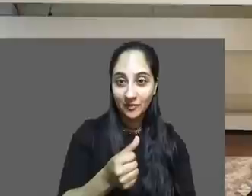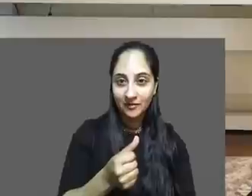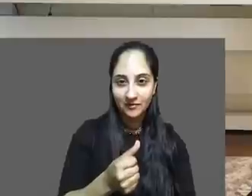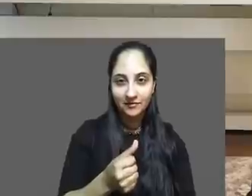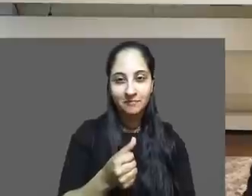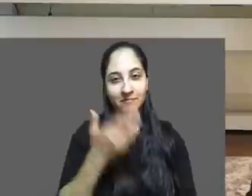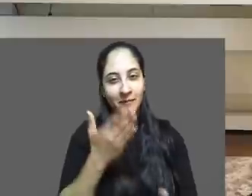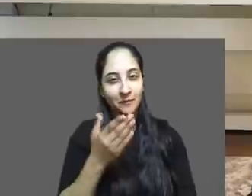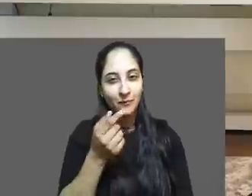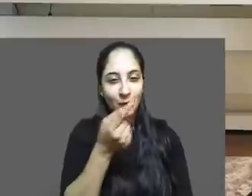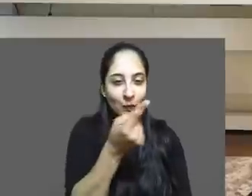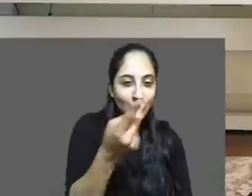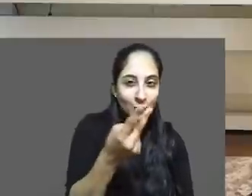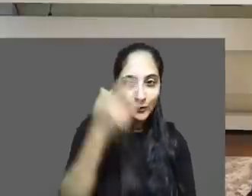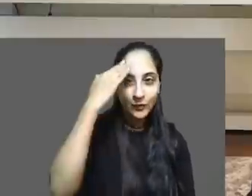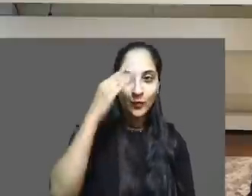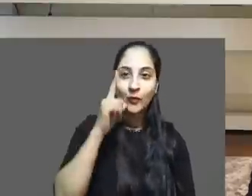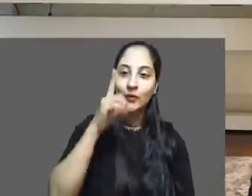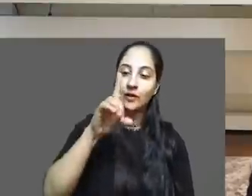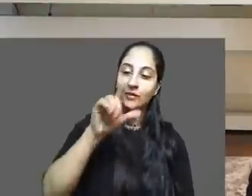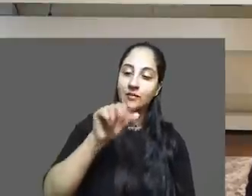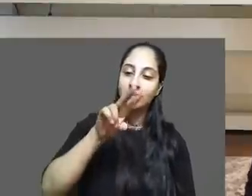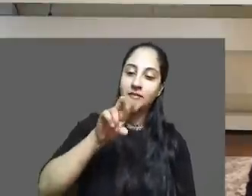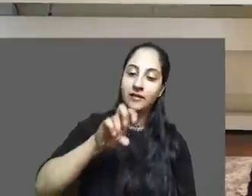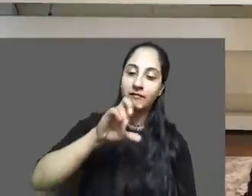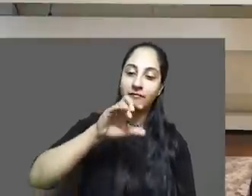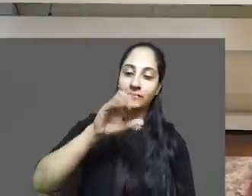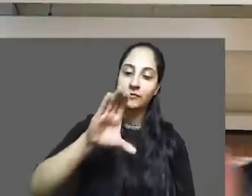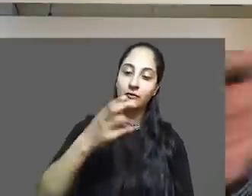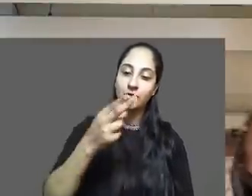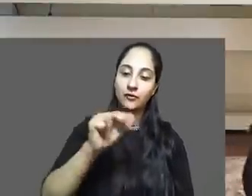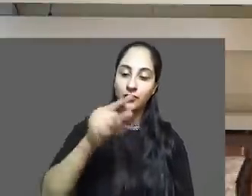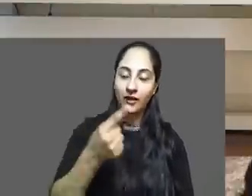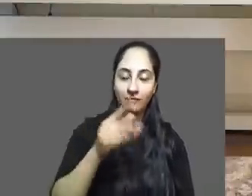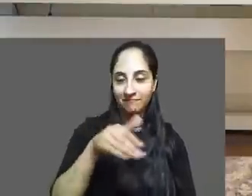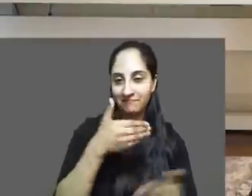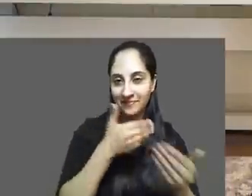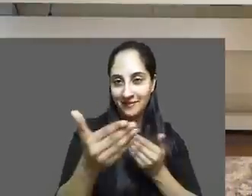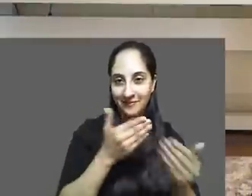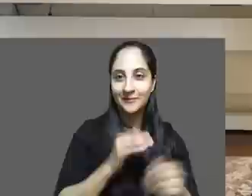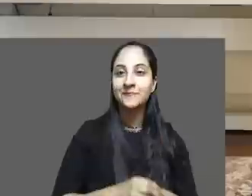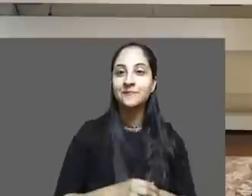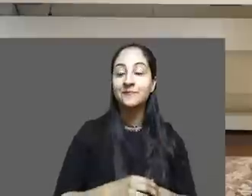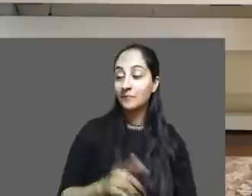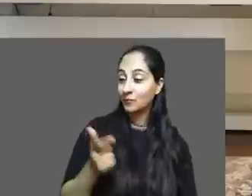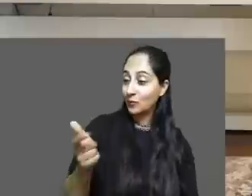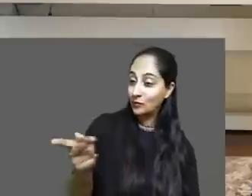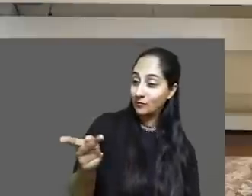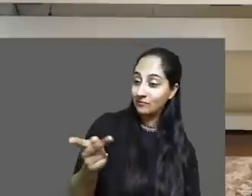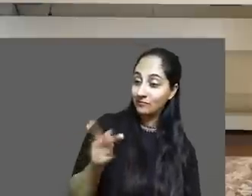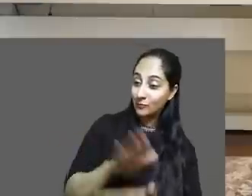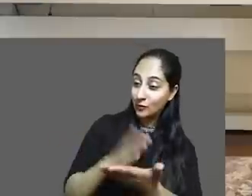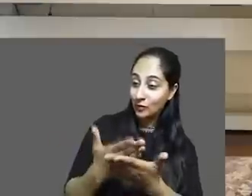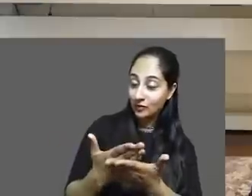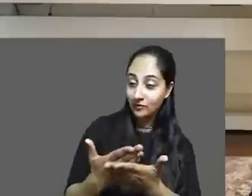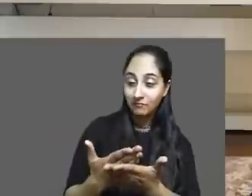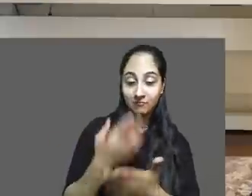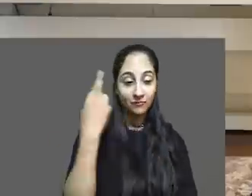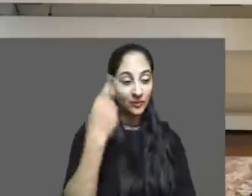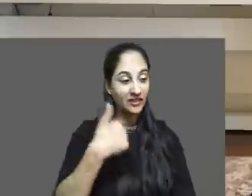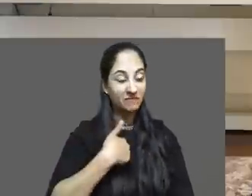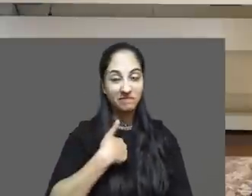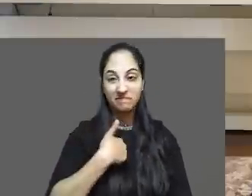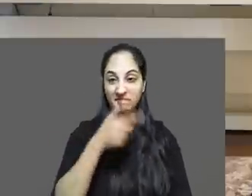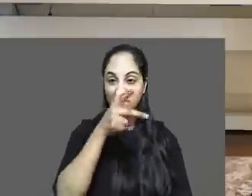get that joke or get that reference. You know what? I'm fine with that. After watching what those individuals have done, I've realized I don't know how to cook.